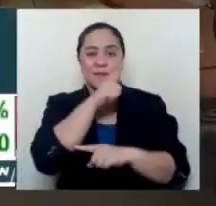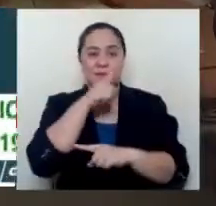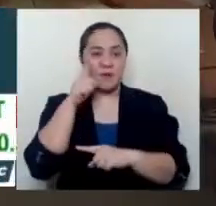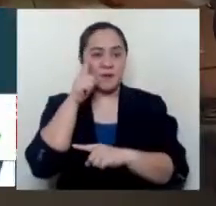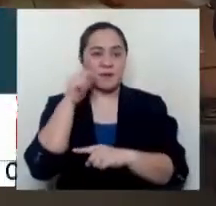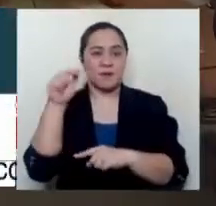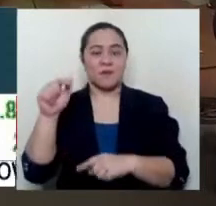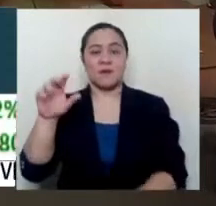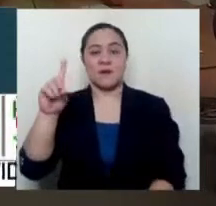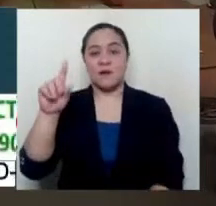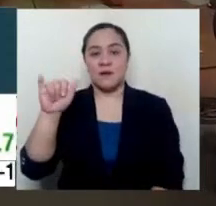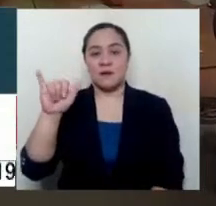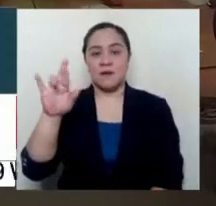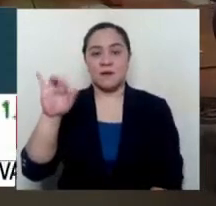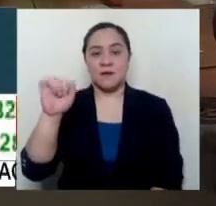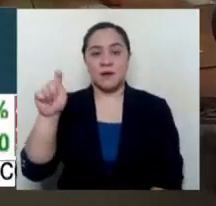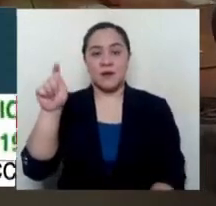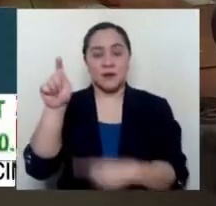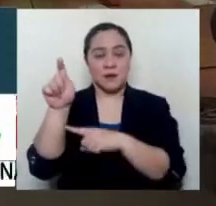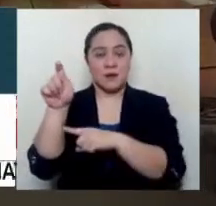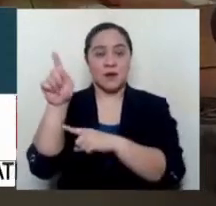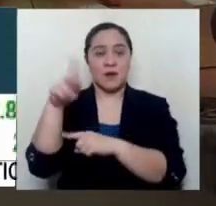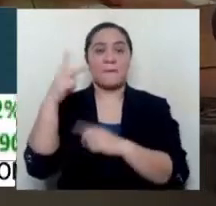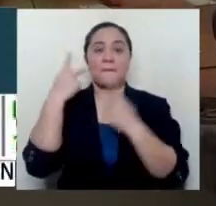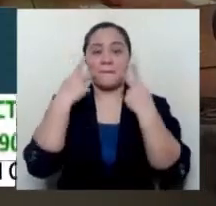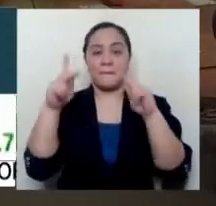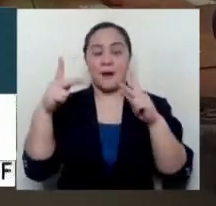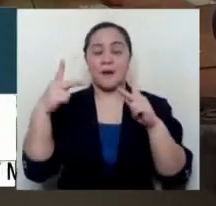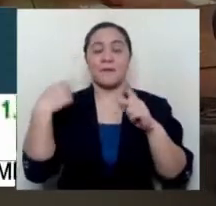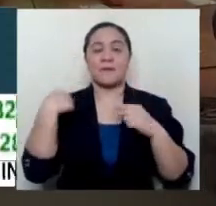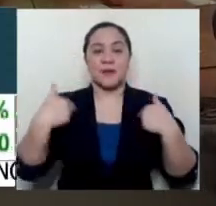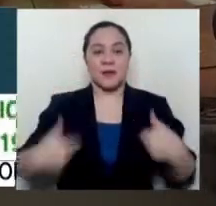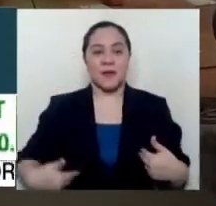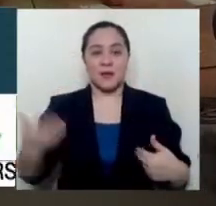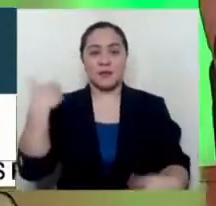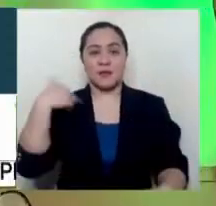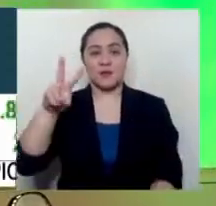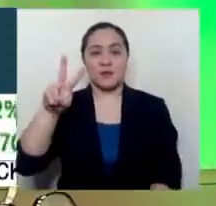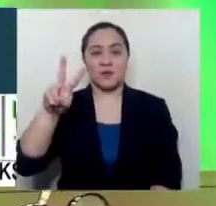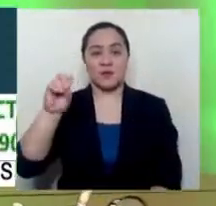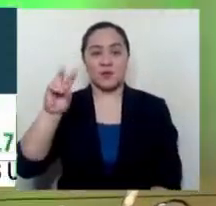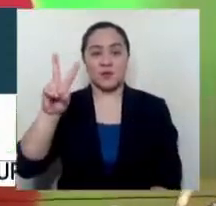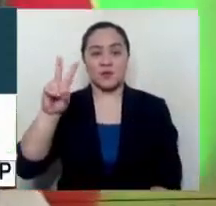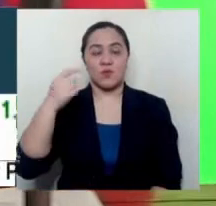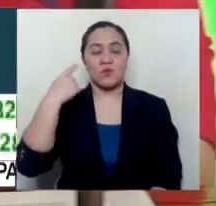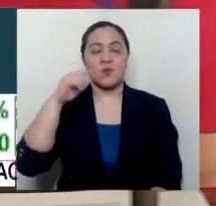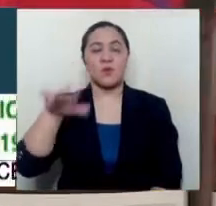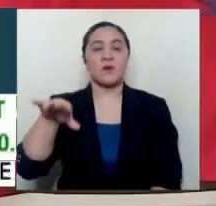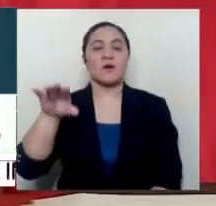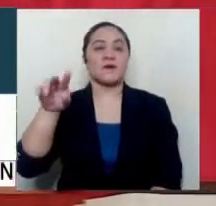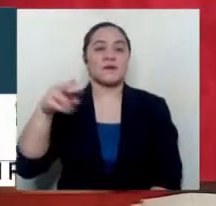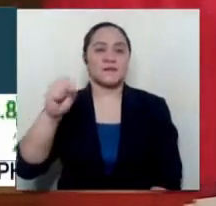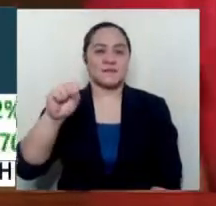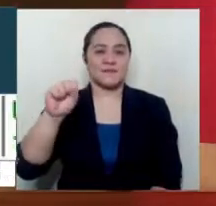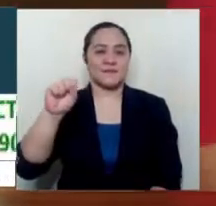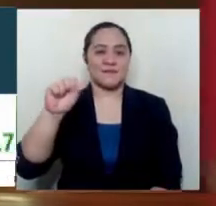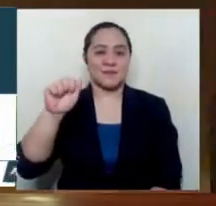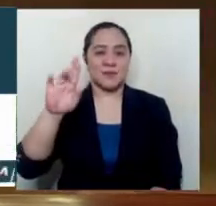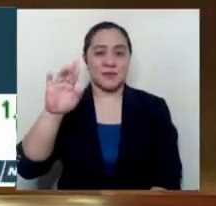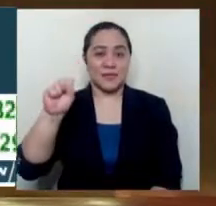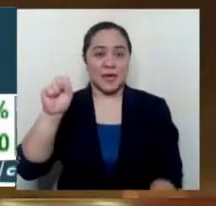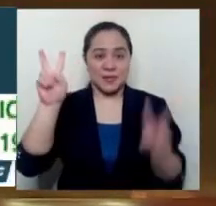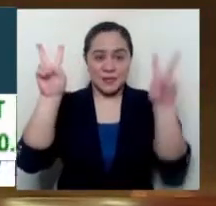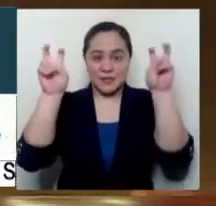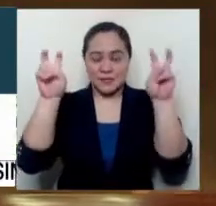Dayrit, who headed the Philippine Health Department during the SARS outbreak in 2002, cited Robredo's brand of leadership and attention